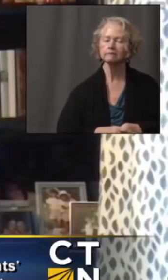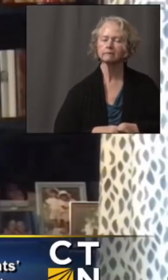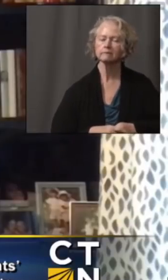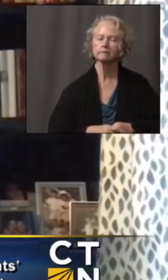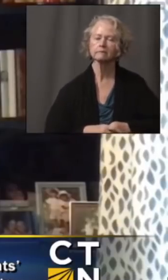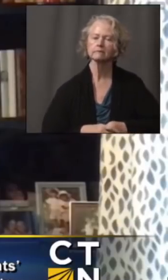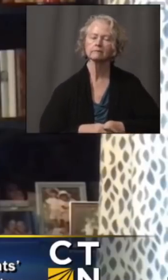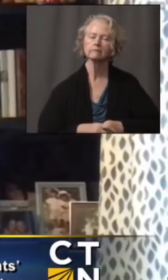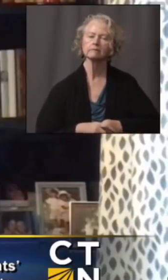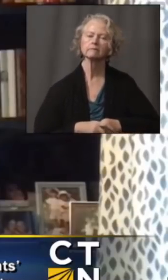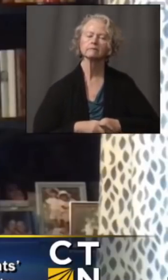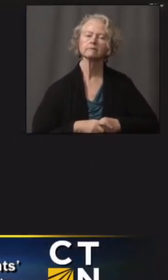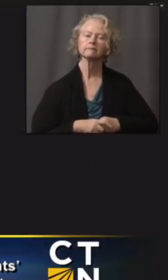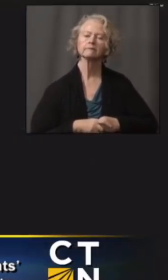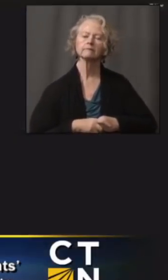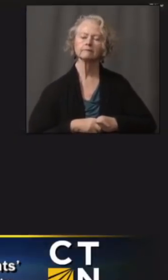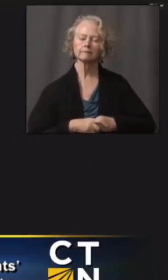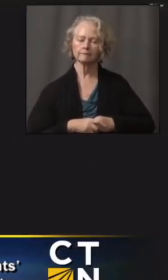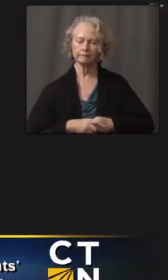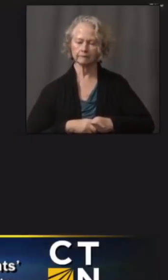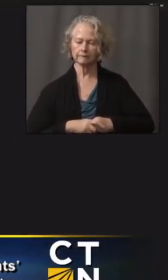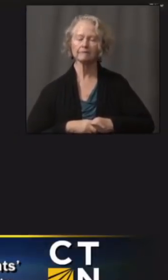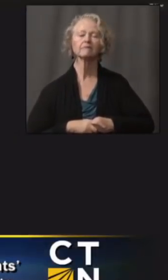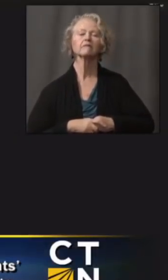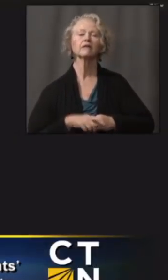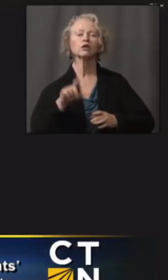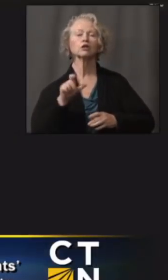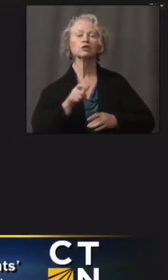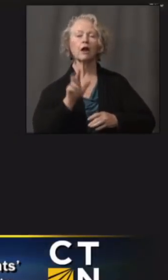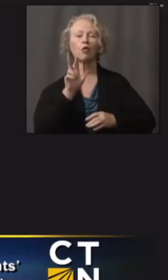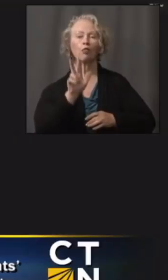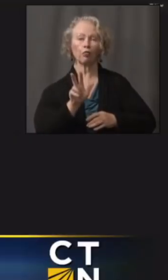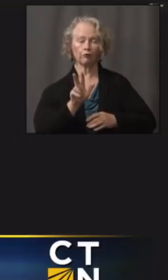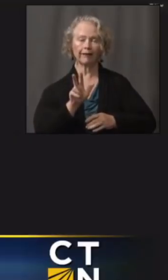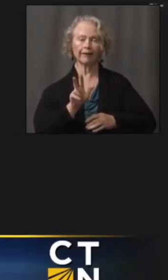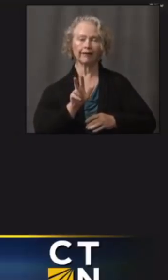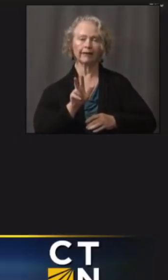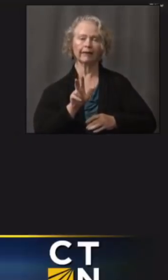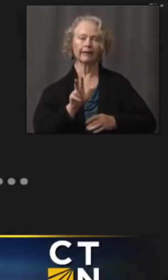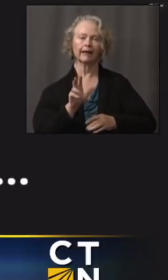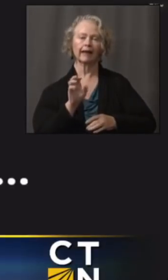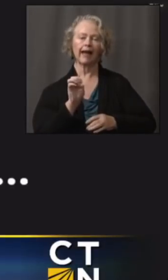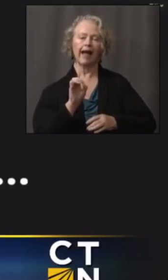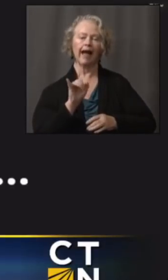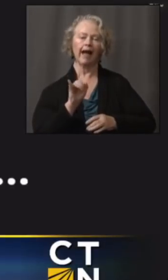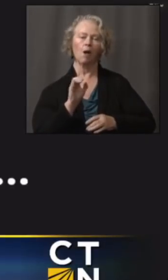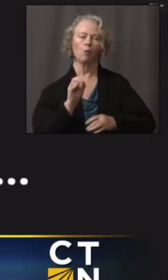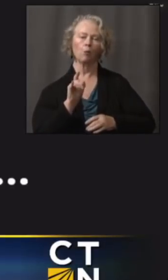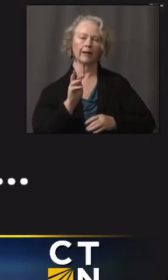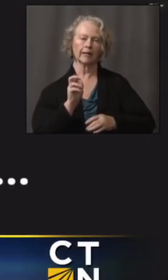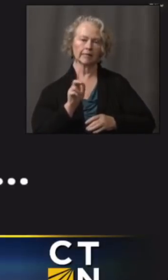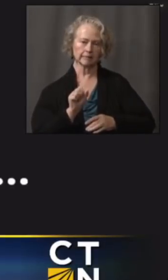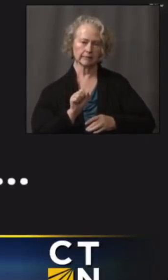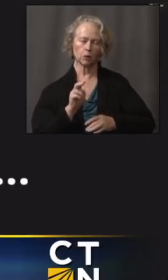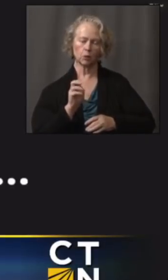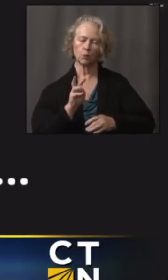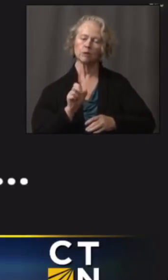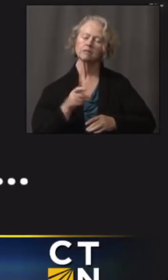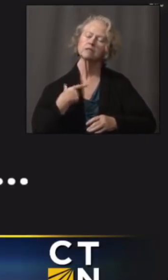Channel 3 Eyewitness News. Yes, a question for